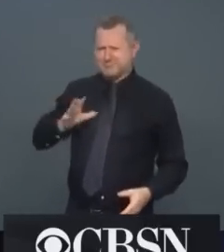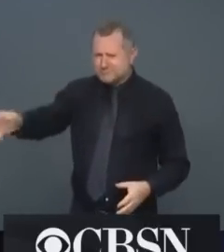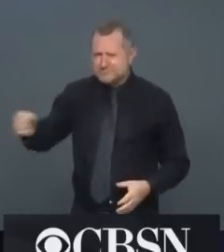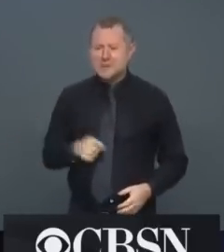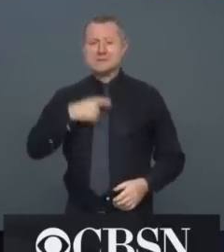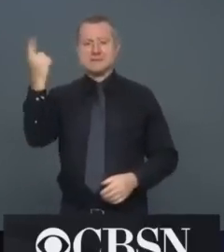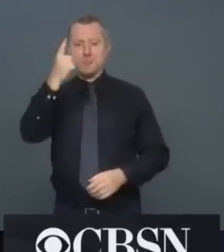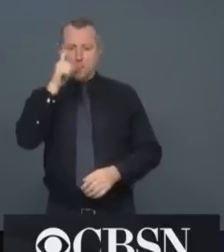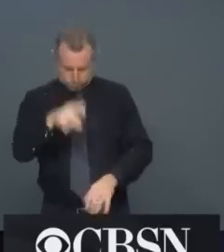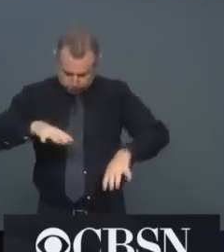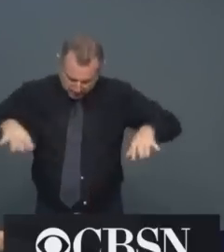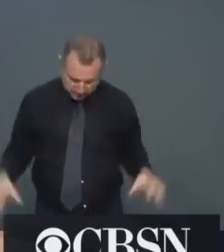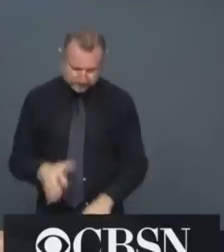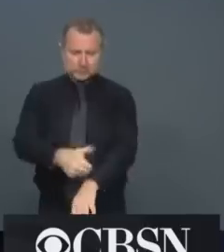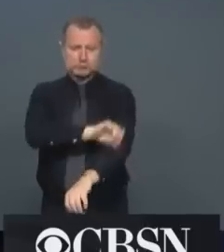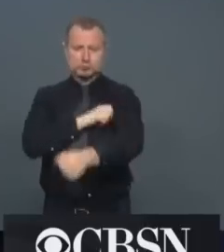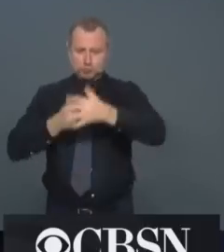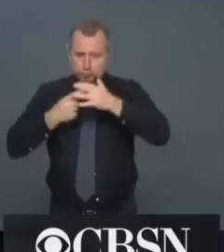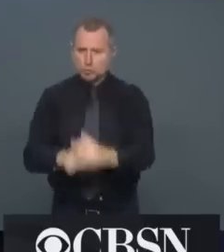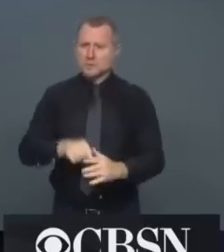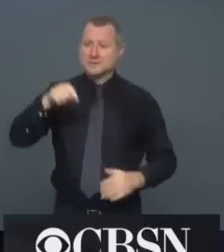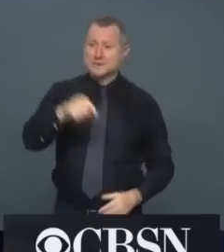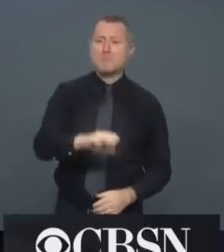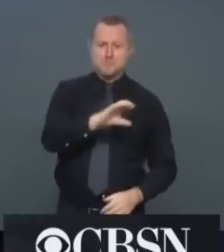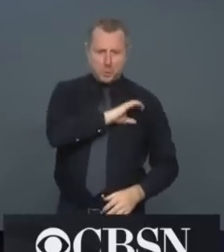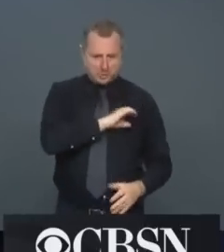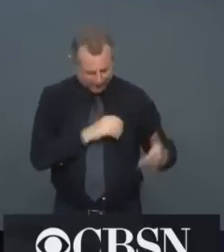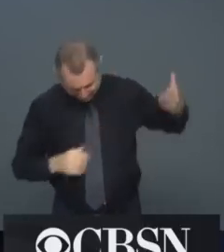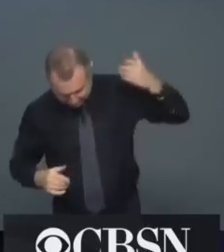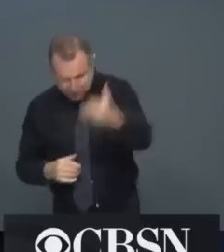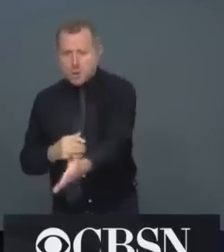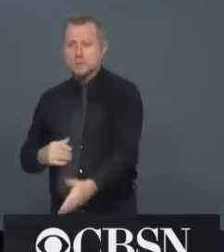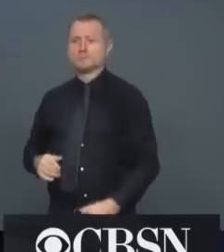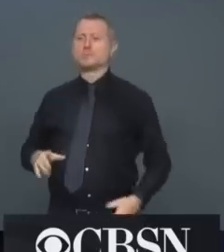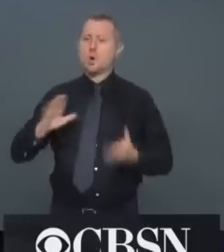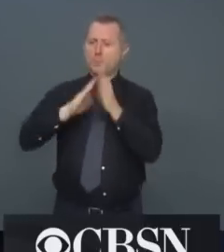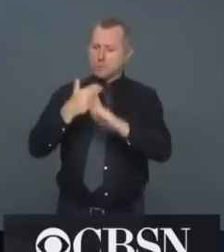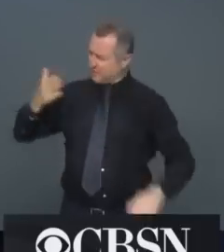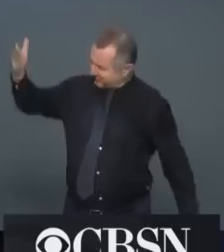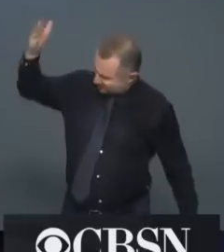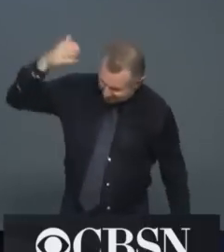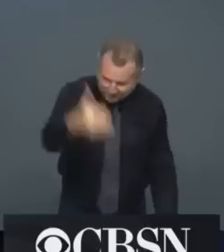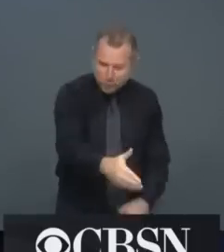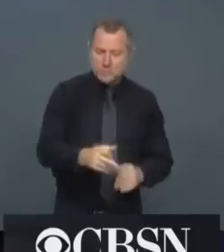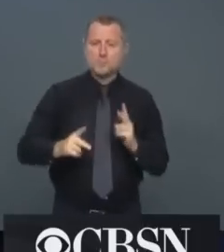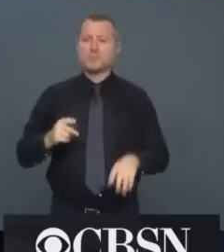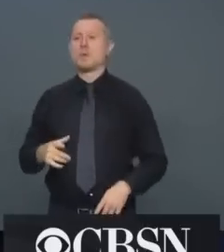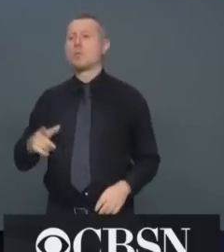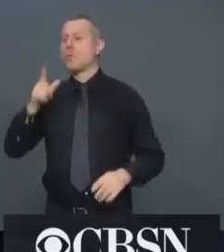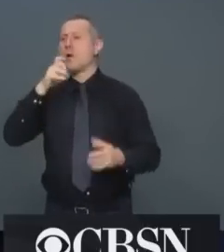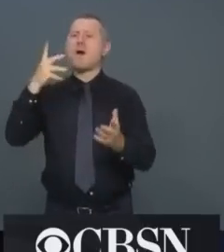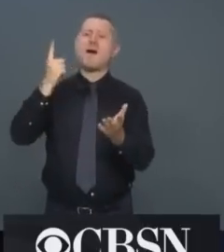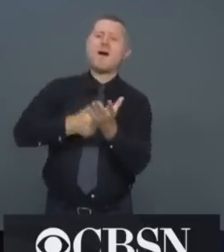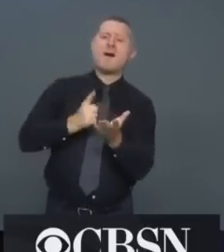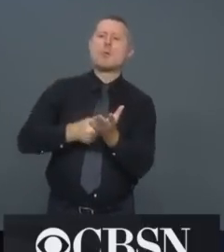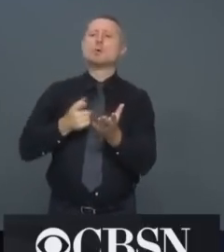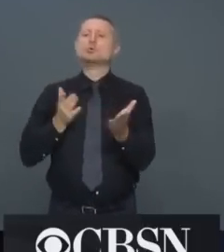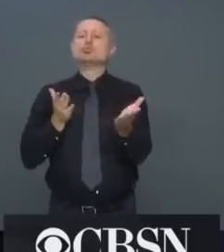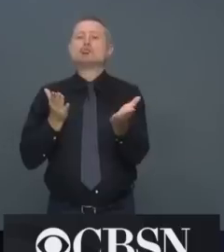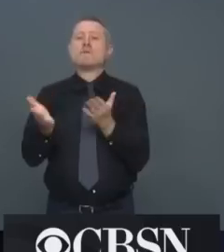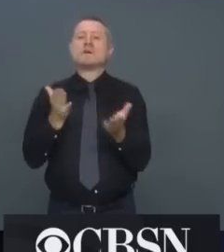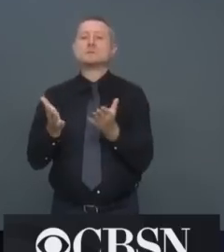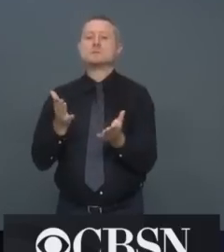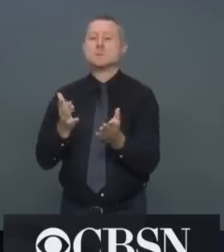the police have to be there, and the community has to be there. And let's talk about a service-based